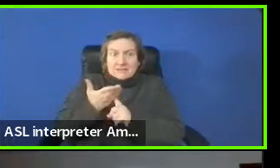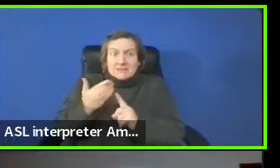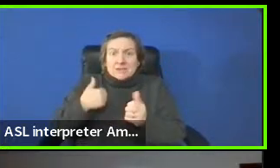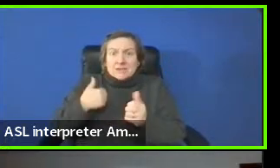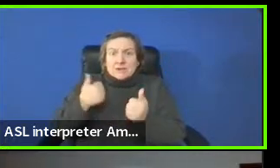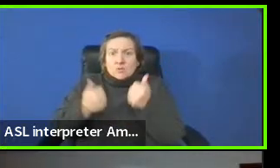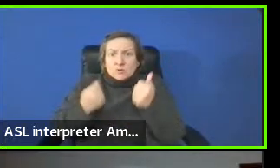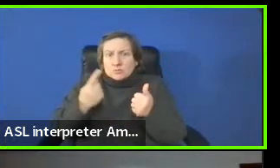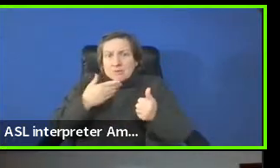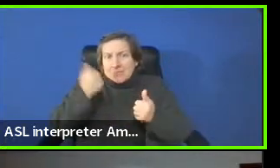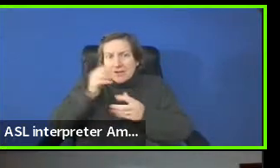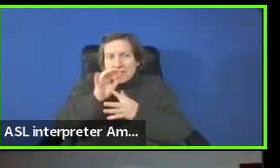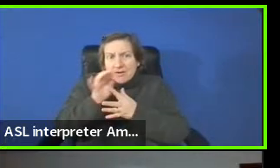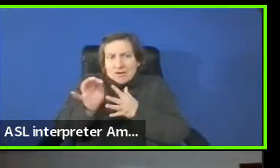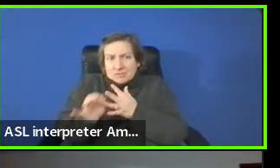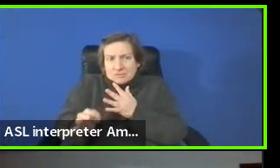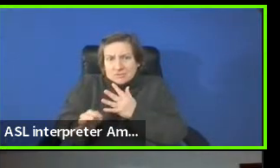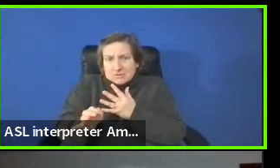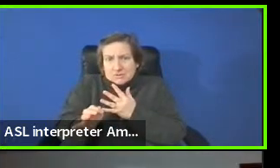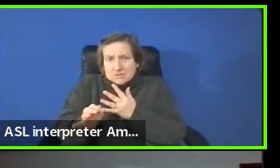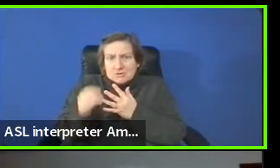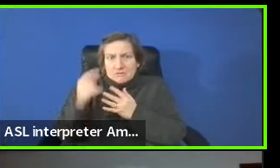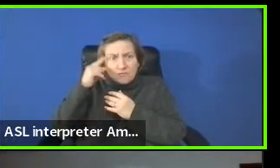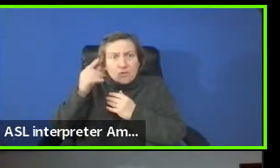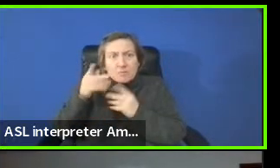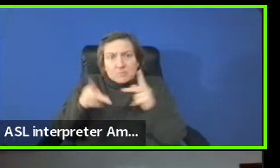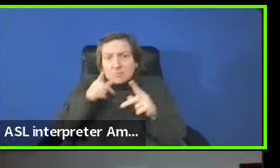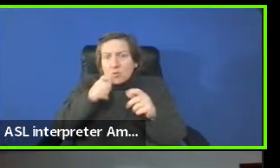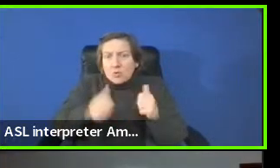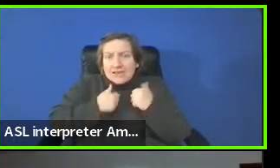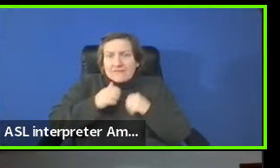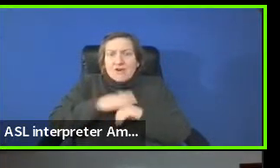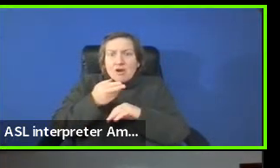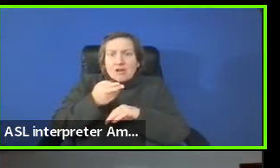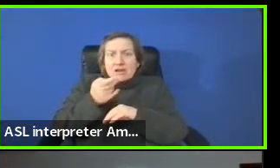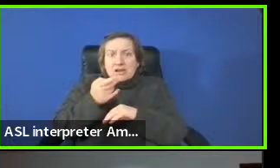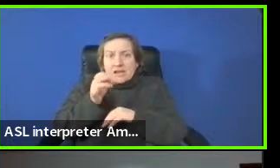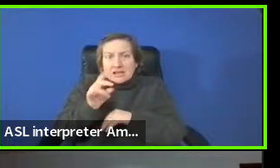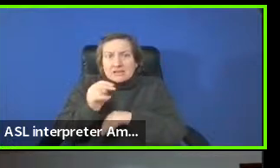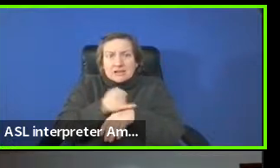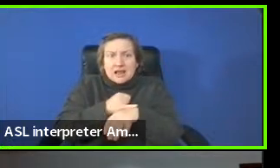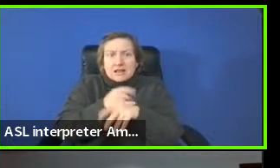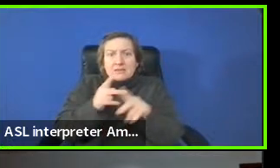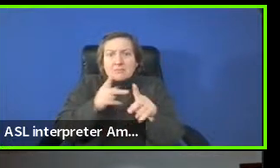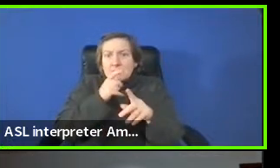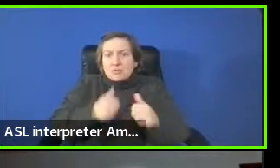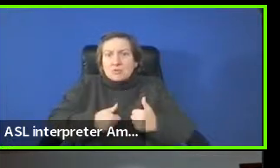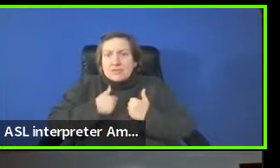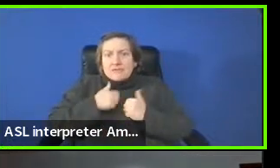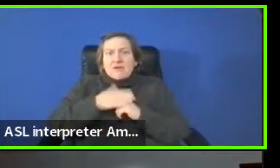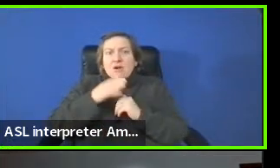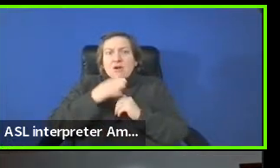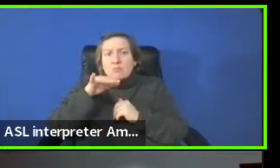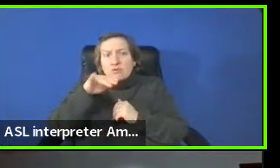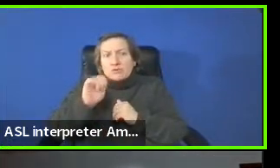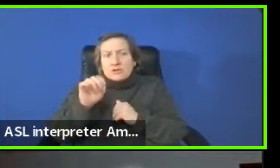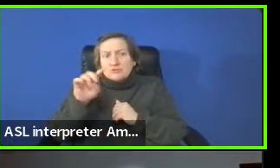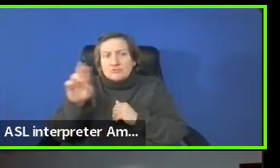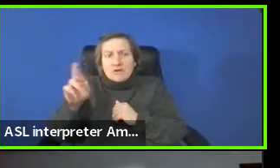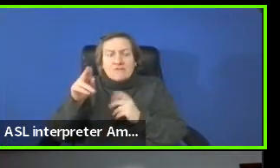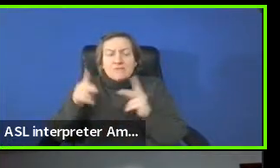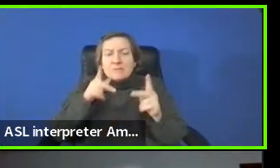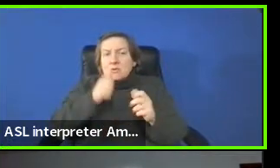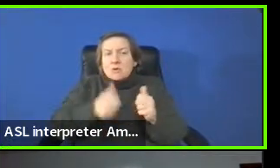is the better option for people who live on Hayden Island, for people who live around Marine Drive, and for the people in the Portland,